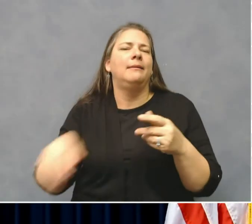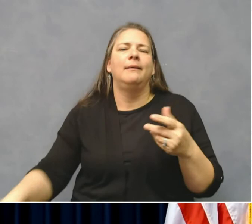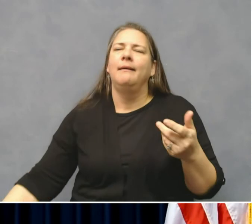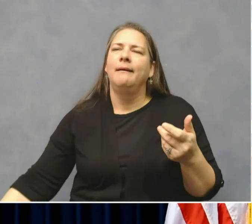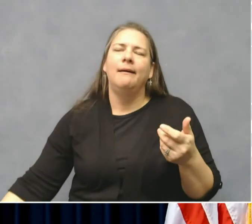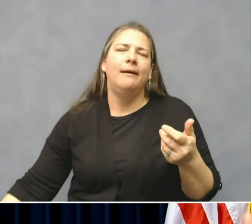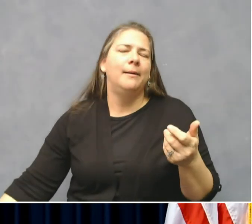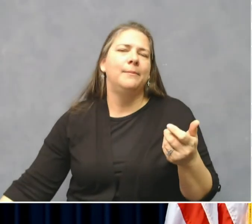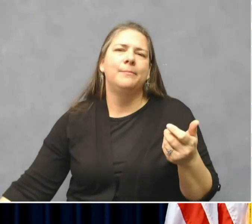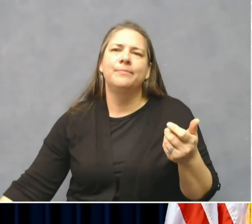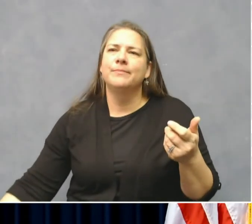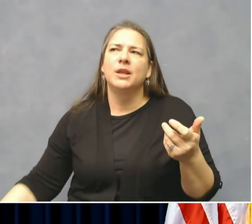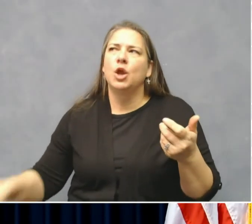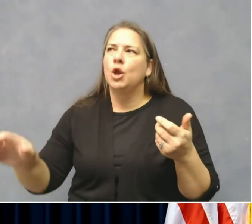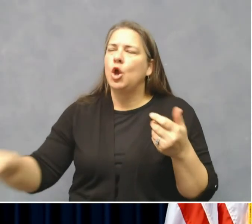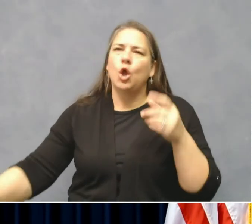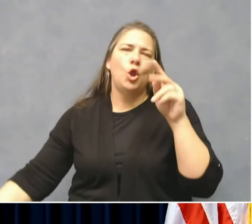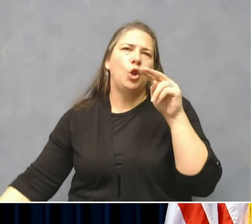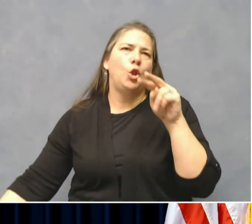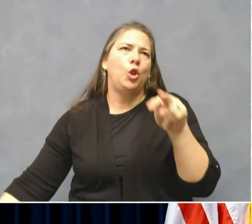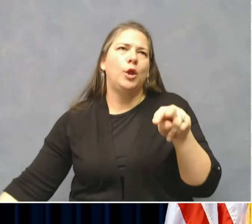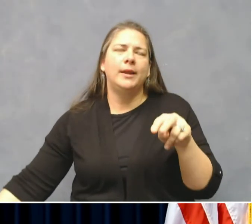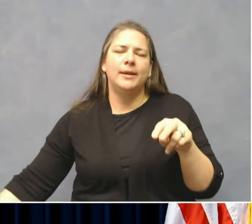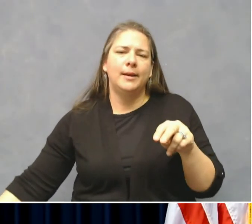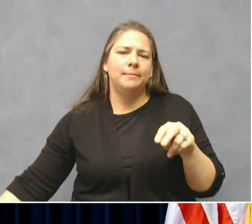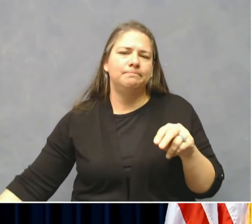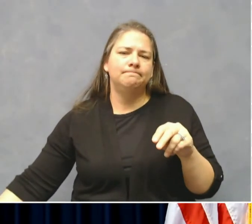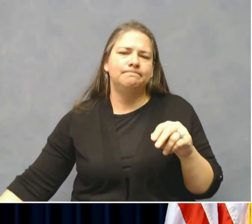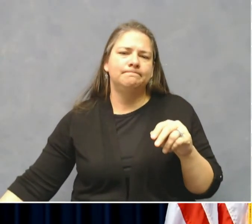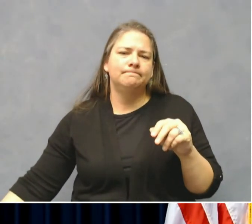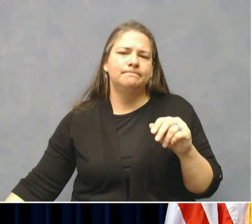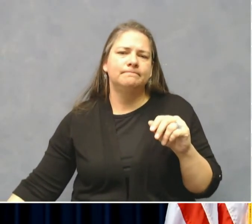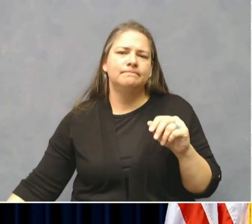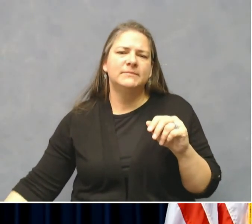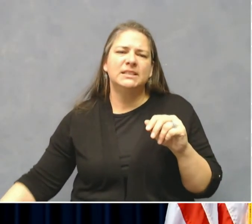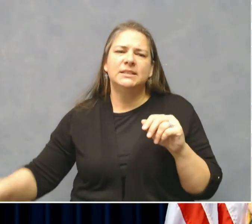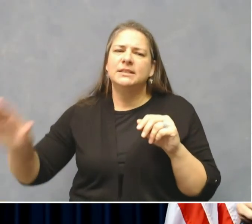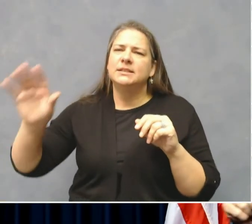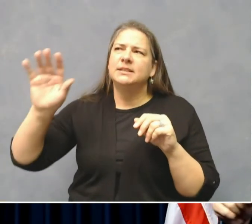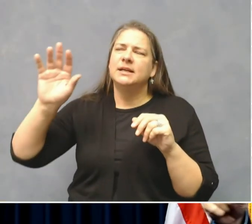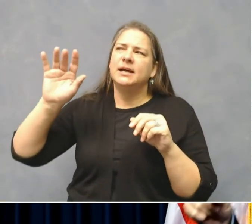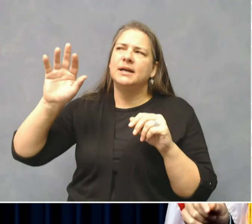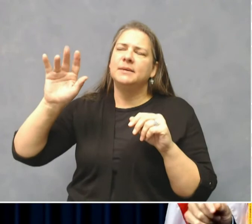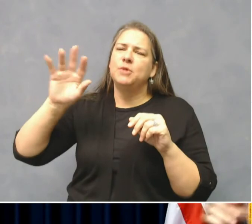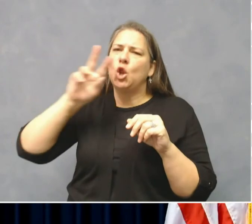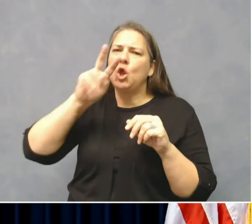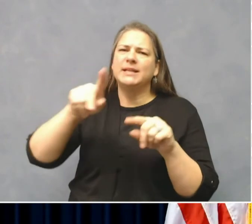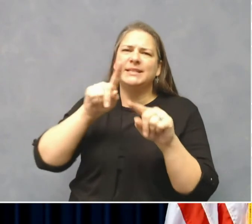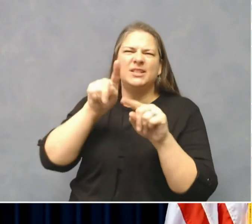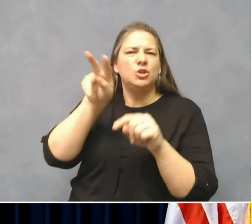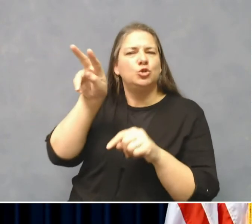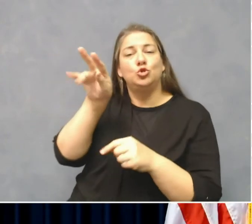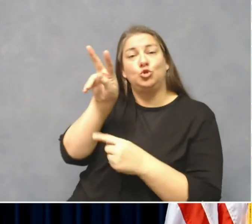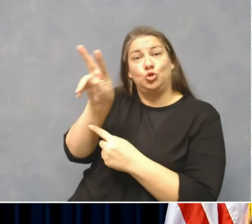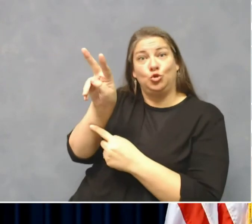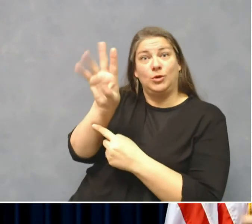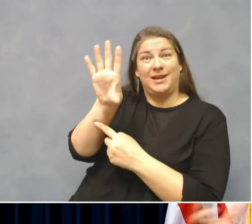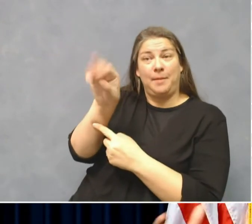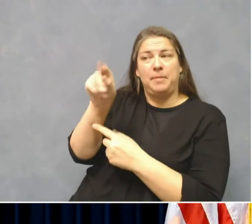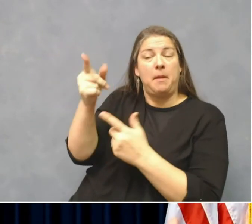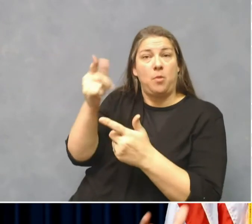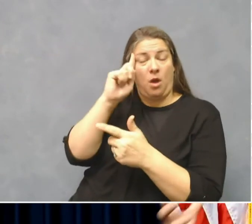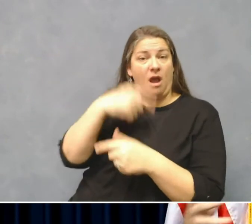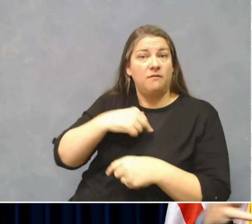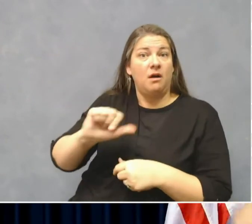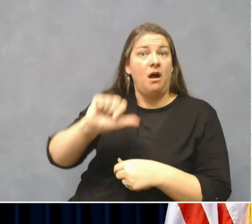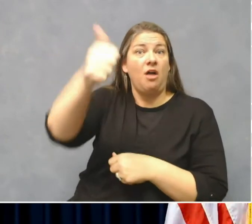hopefully along with these other two. What we do as we continue to get